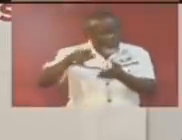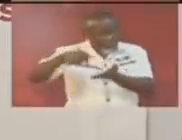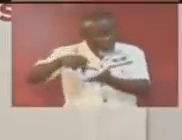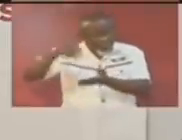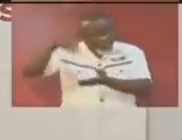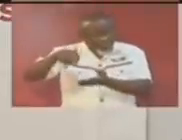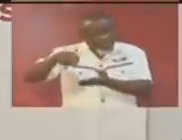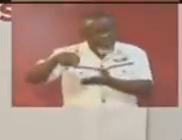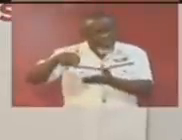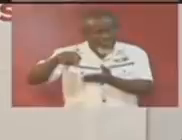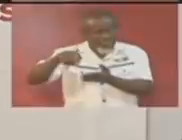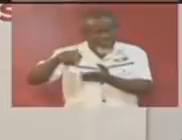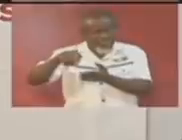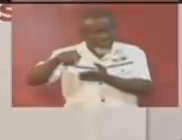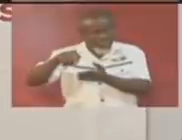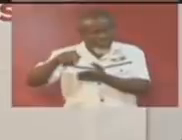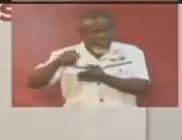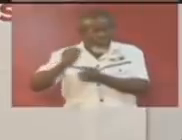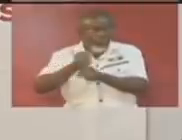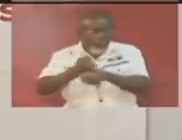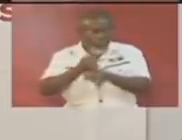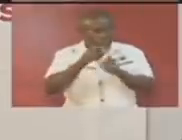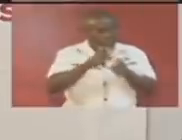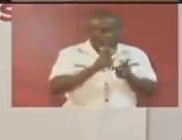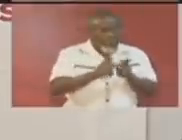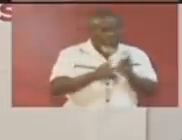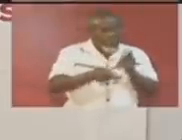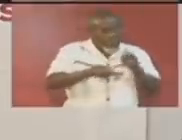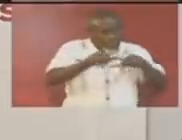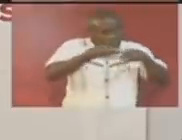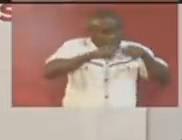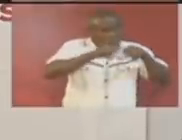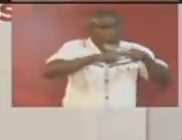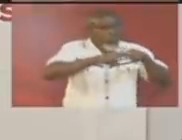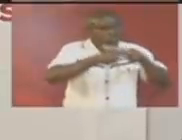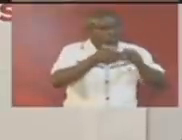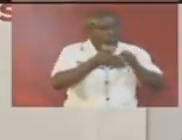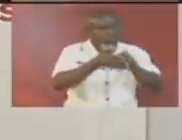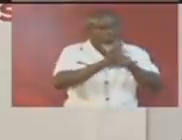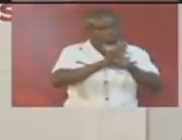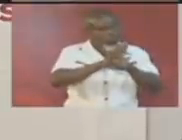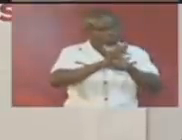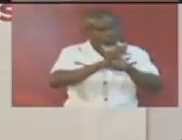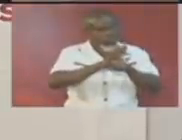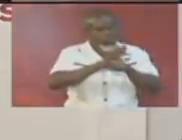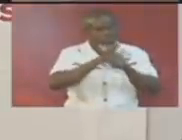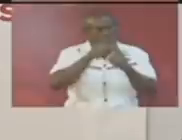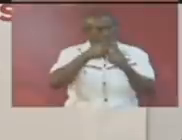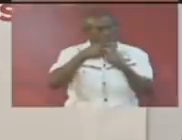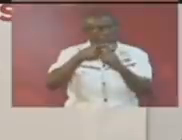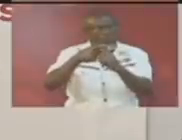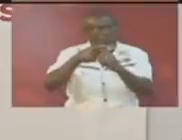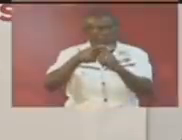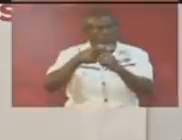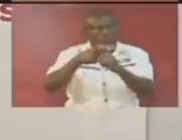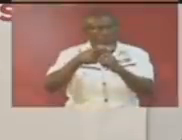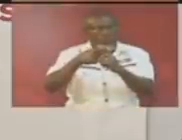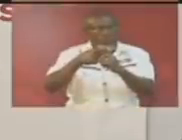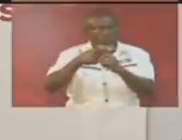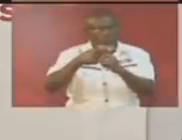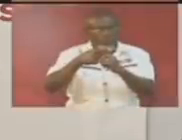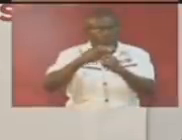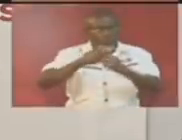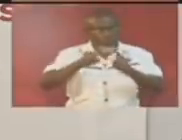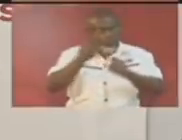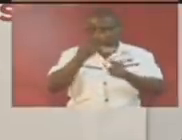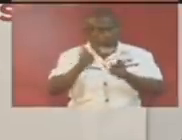party then contributed to the numbers of cases that we're seeing. But what we can say across the board at a general population level is that